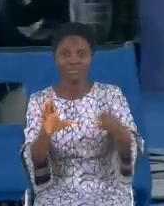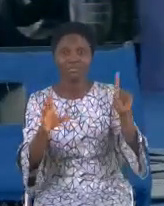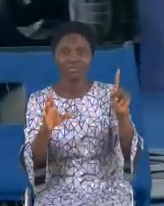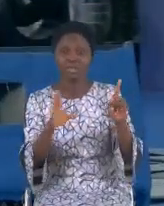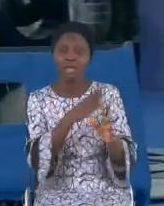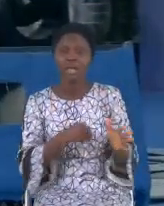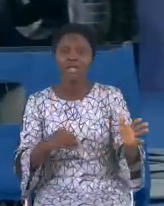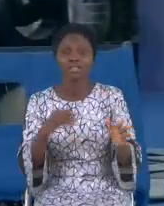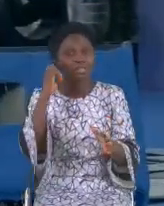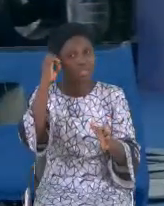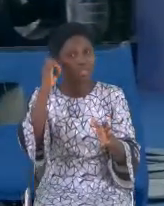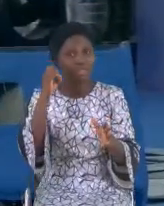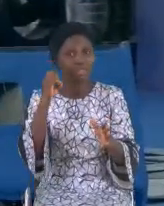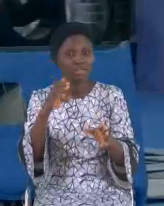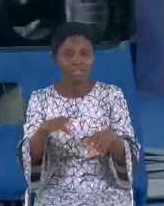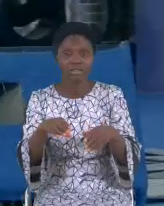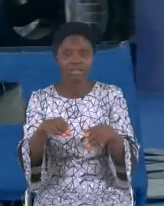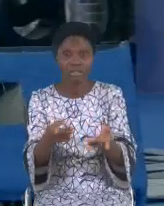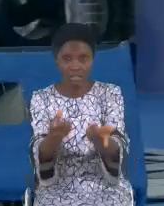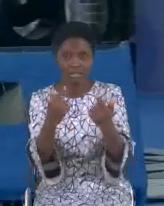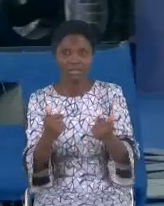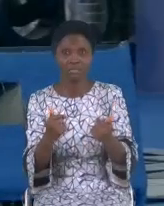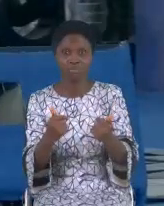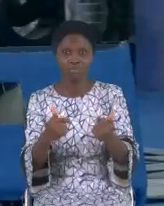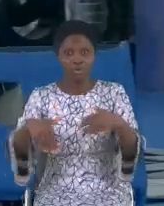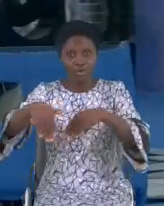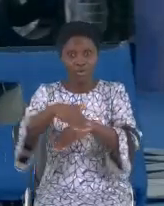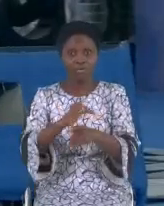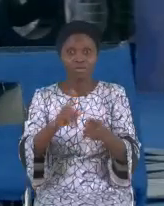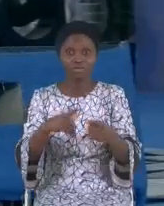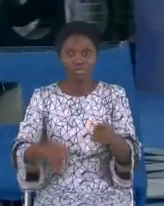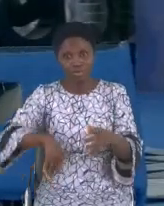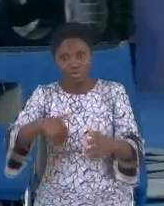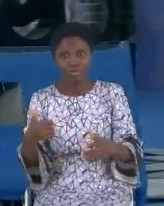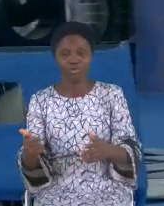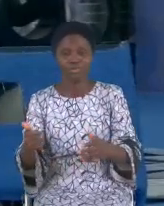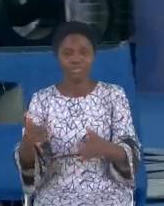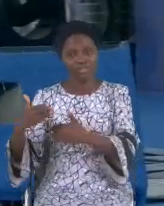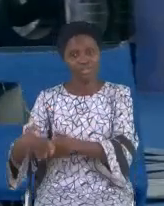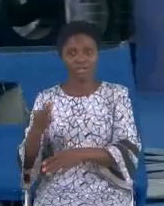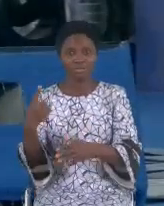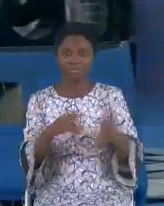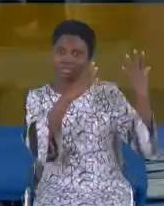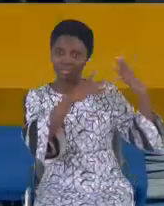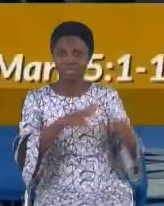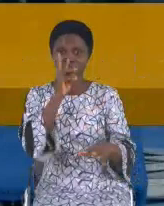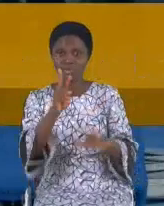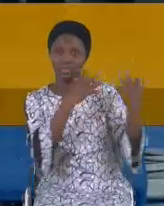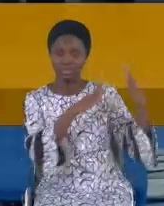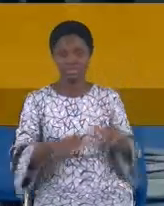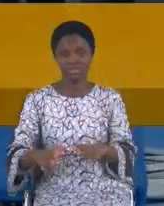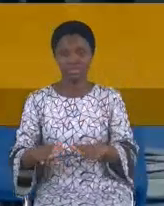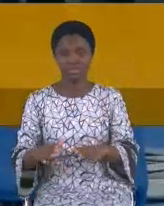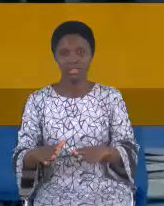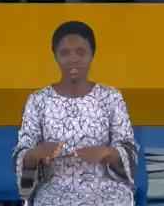came over unto the other side of the sea, into the country of